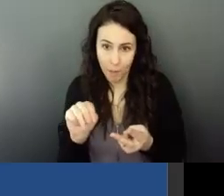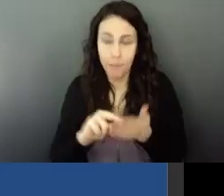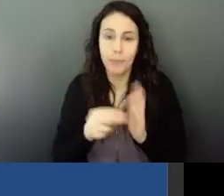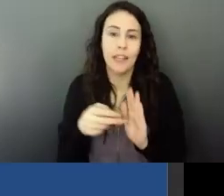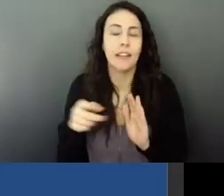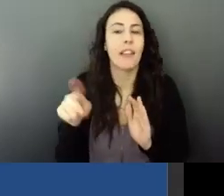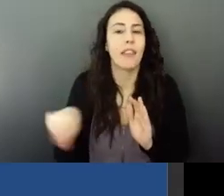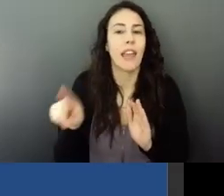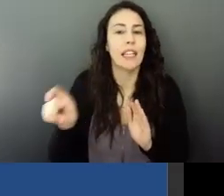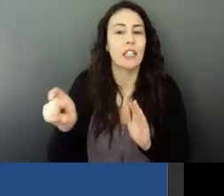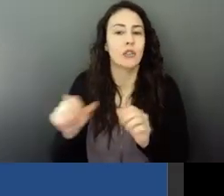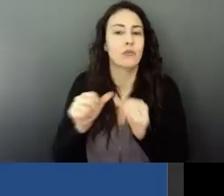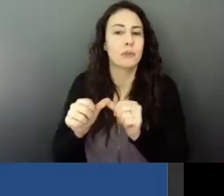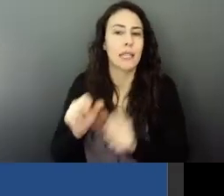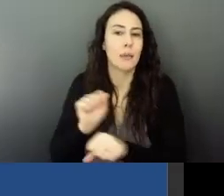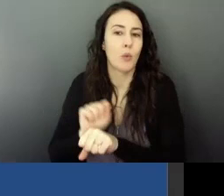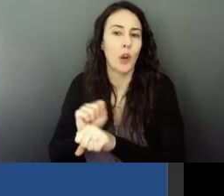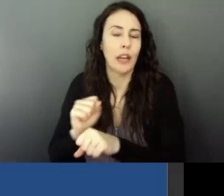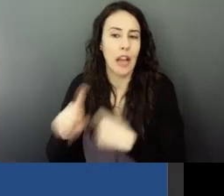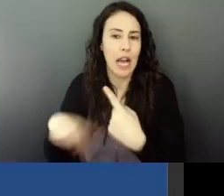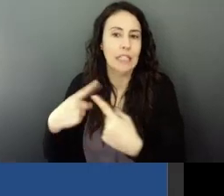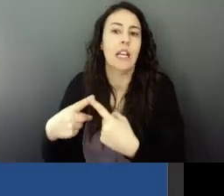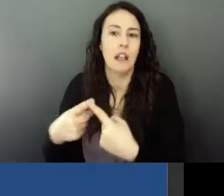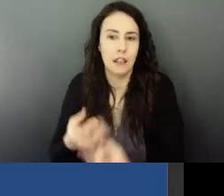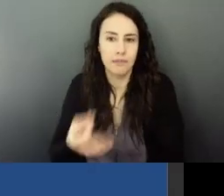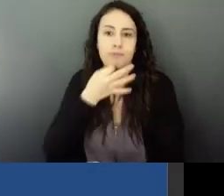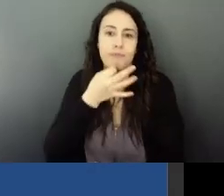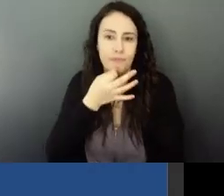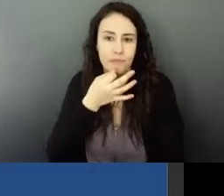that mastered.